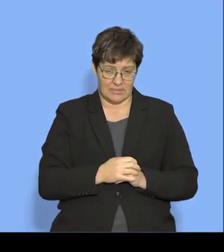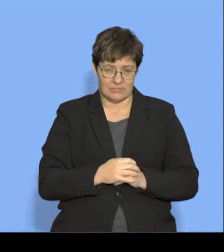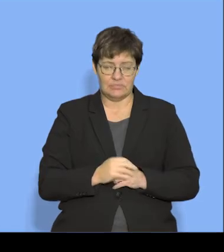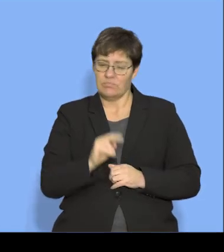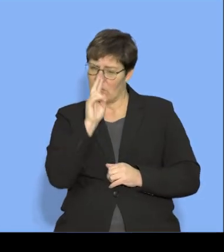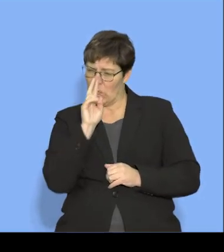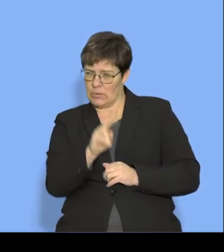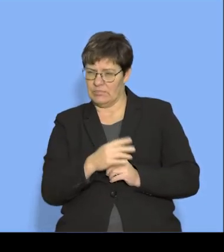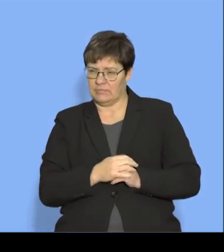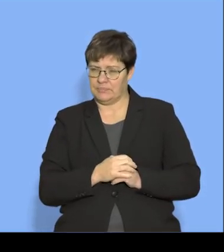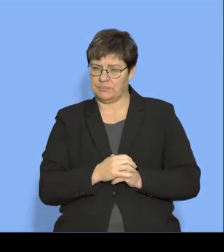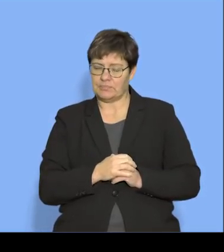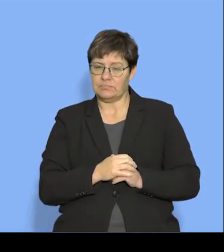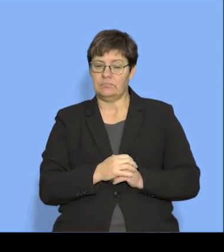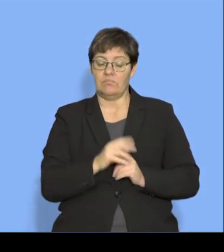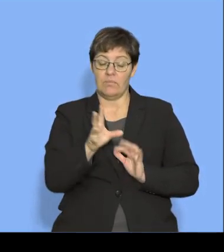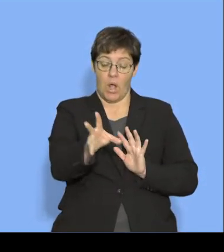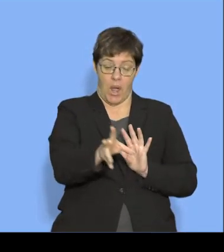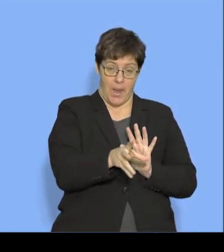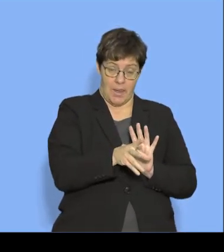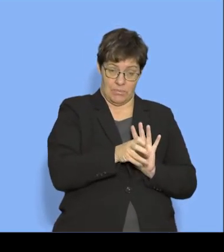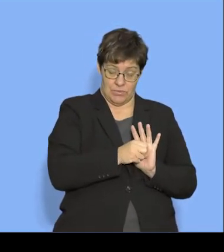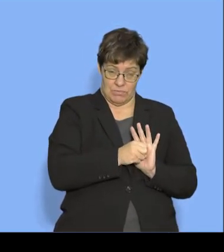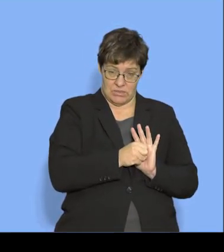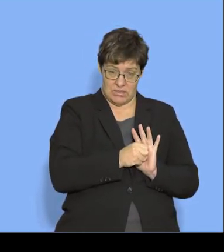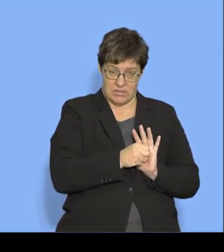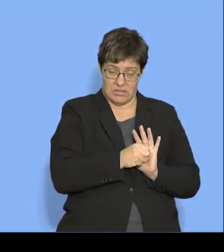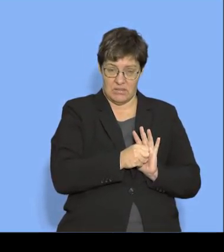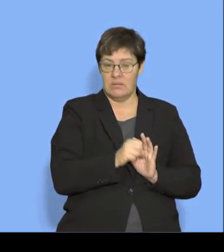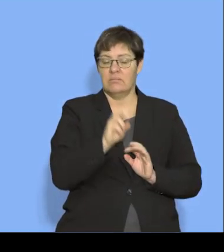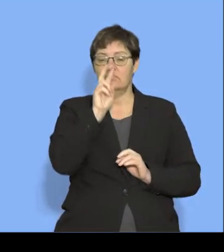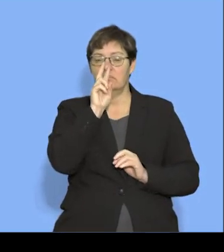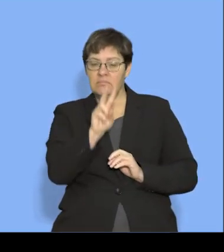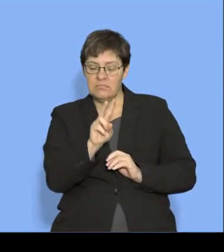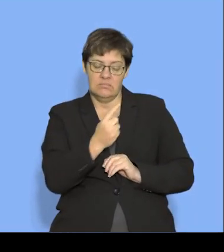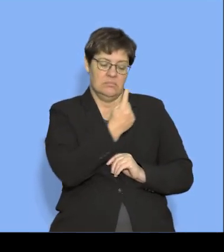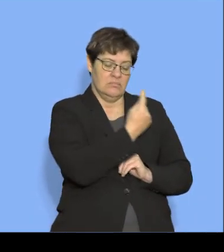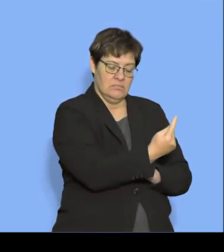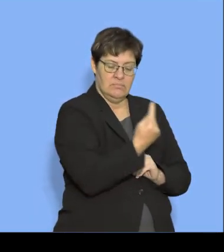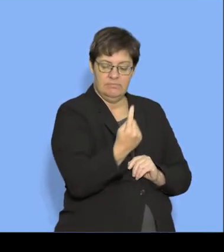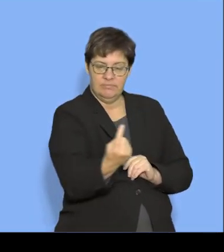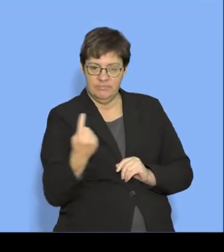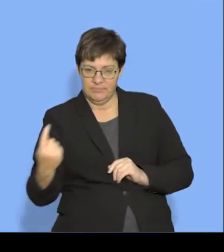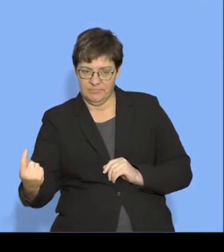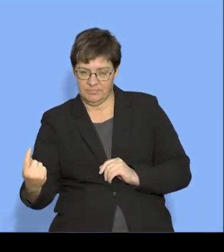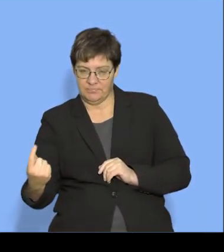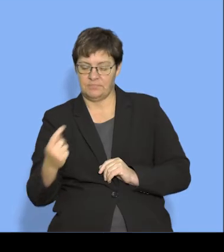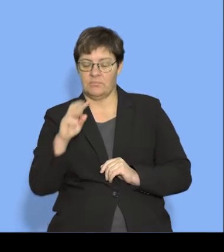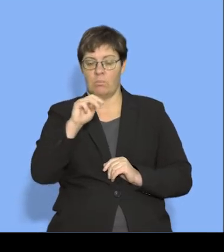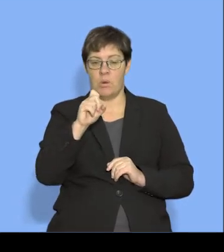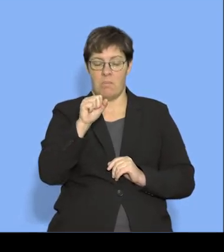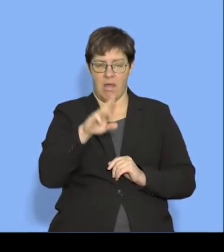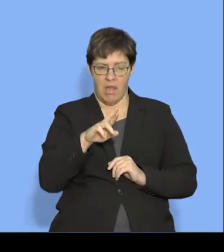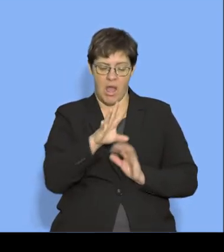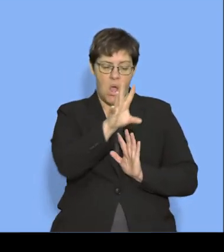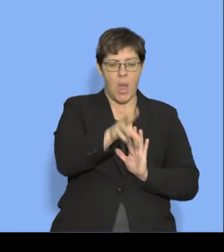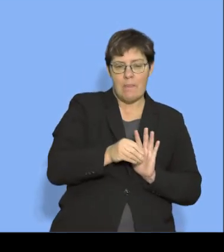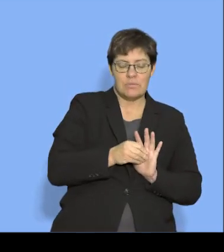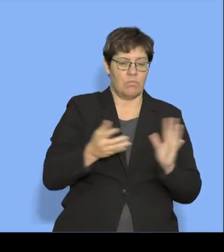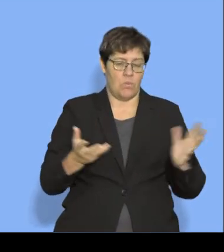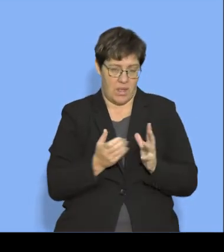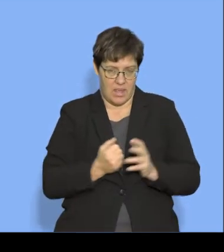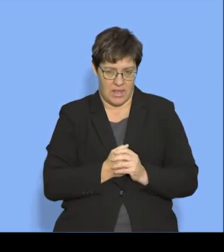Right, so when we look at absorption, we can look at each of the monomers and where they are absorbed and